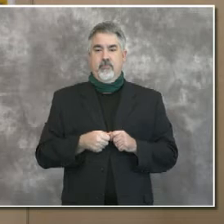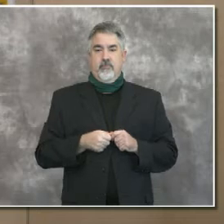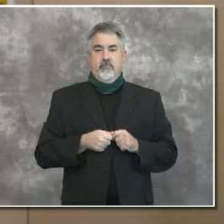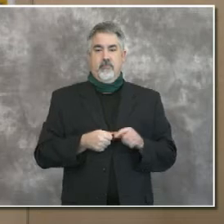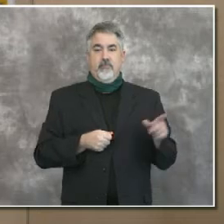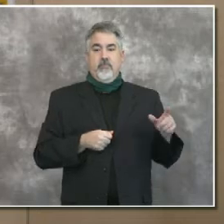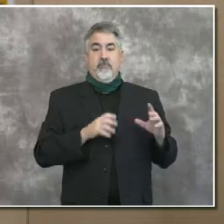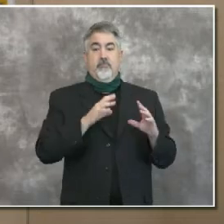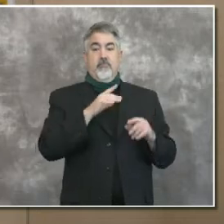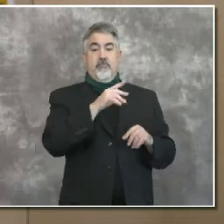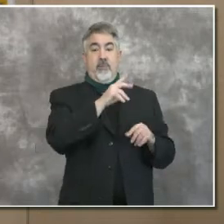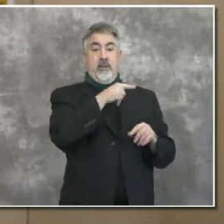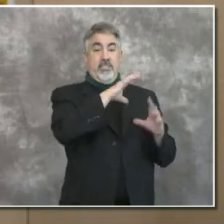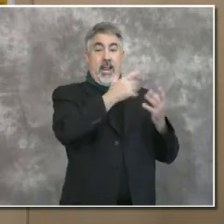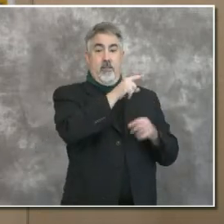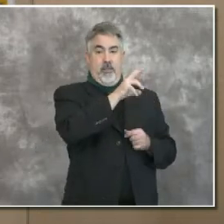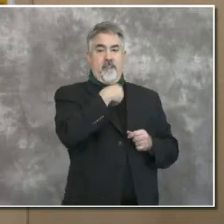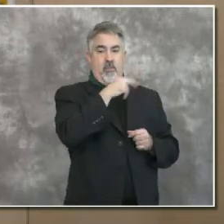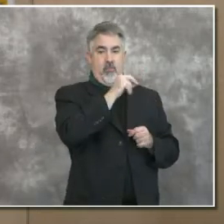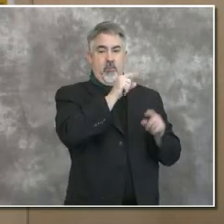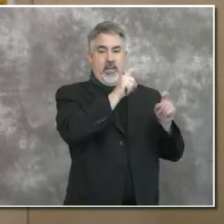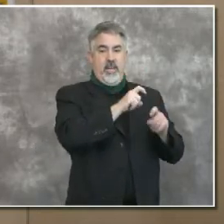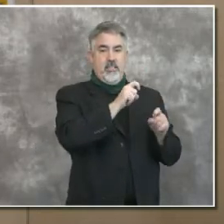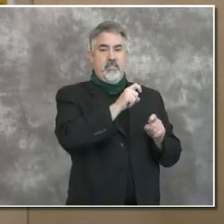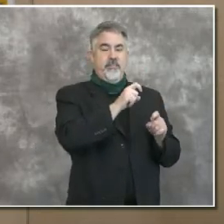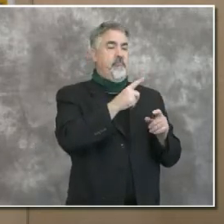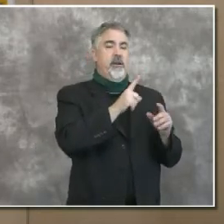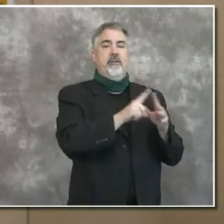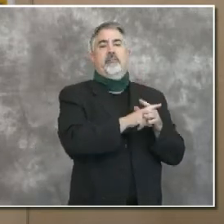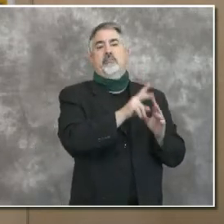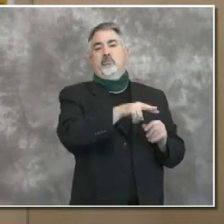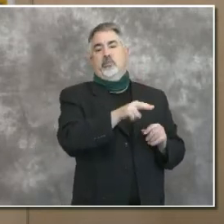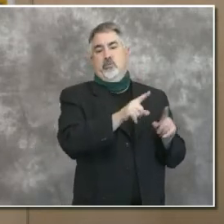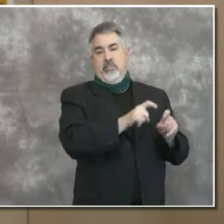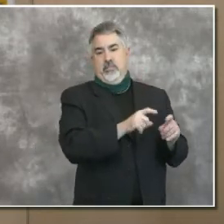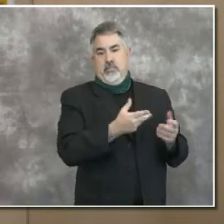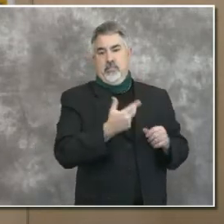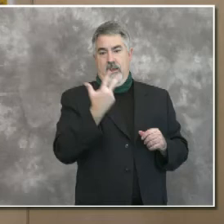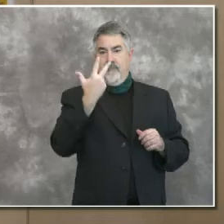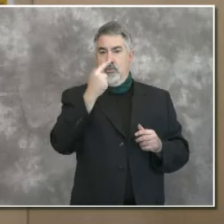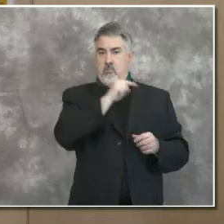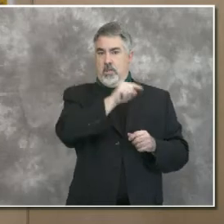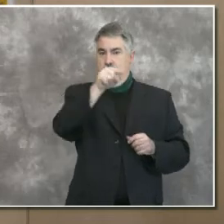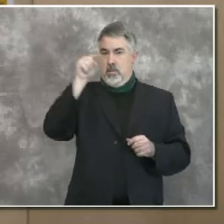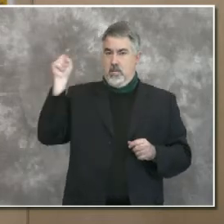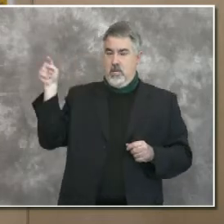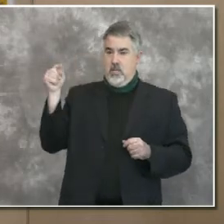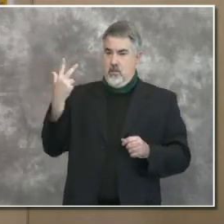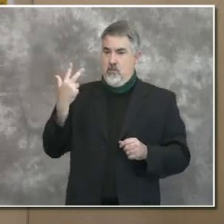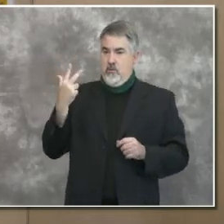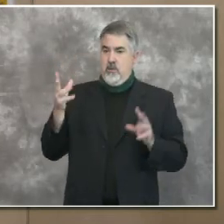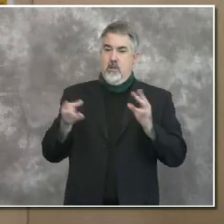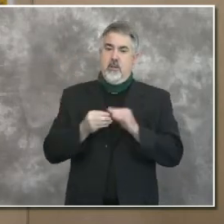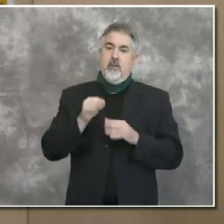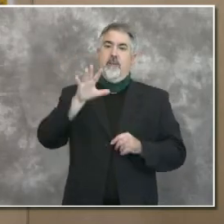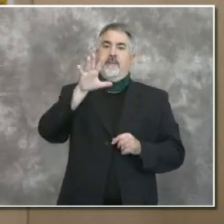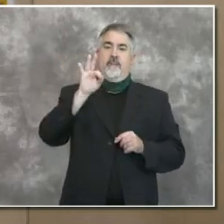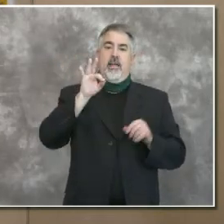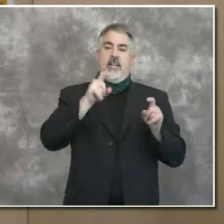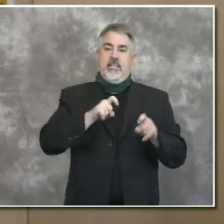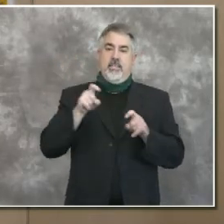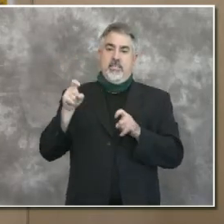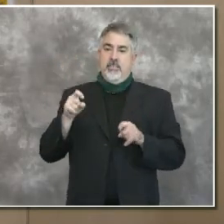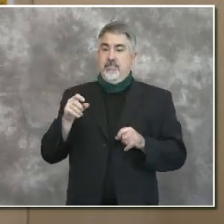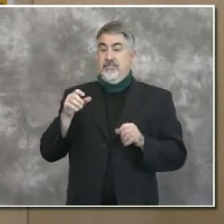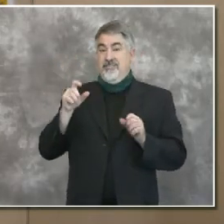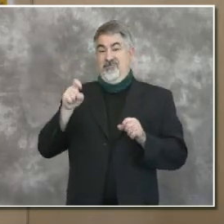we tested 22. So yesterday, in those three sites, we tested 59 out of a total capacity of 74. Now,